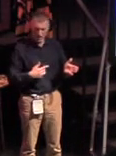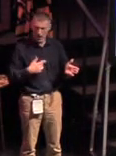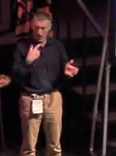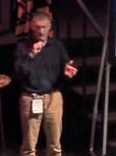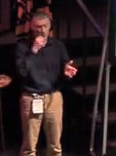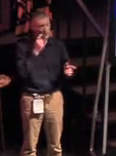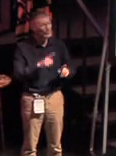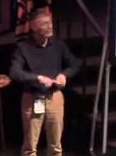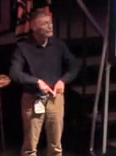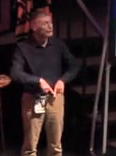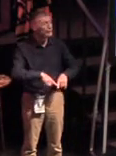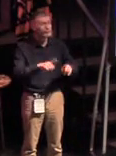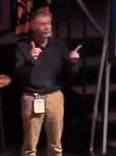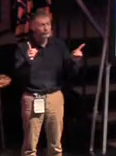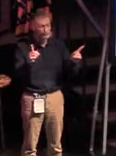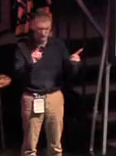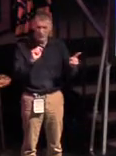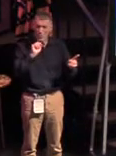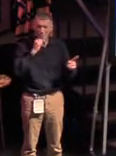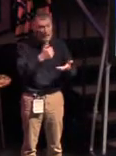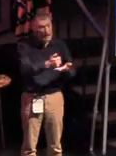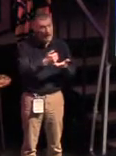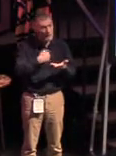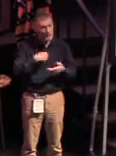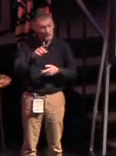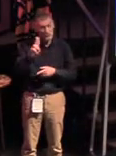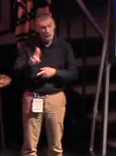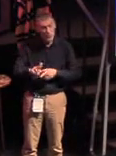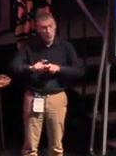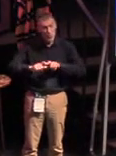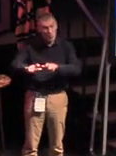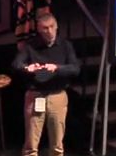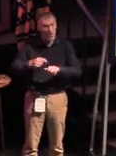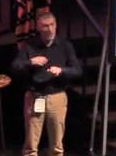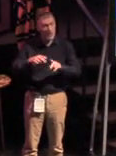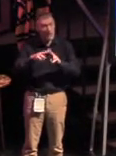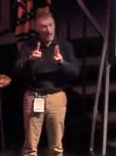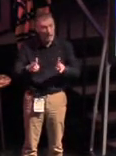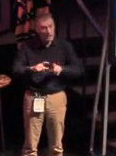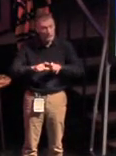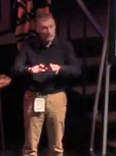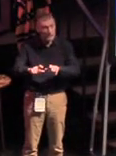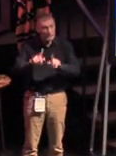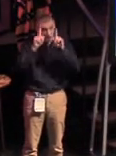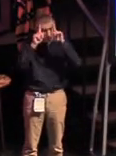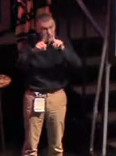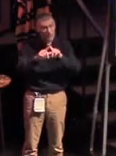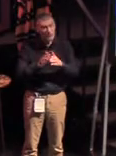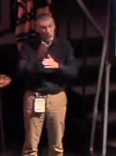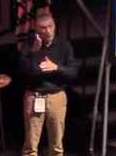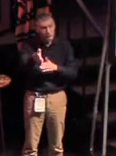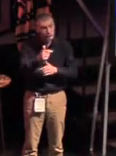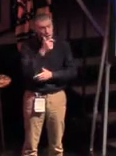interventions, and whether that would have helped me to stay in school, whether it would have helped me to stay in my house, and whether it would have helped me to go to university.